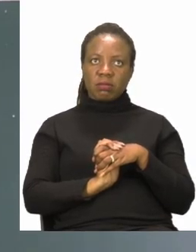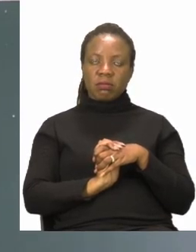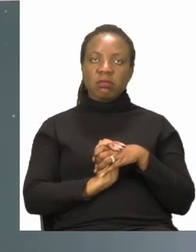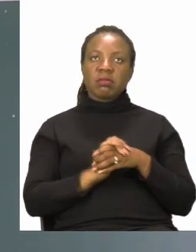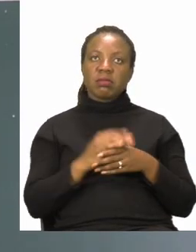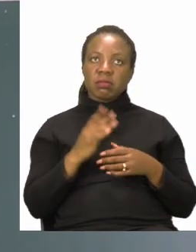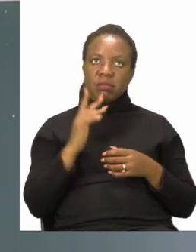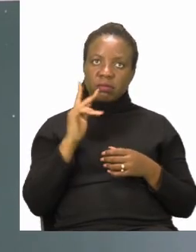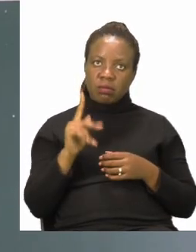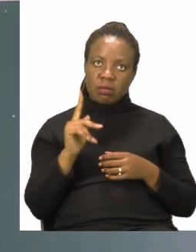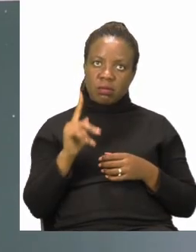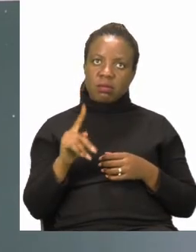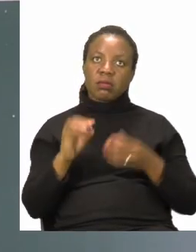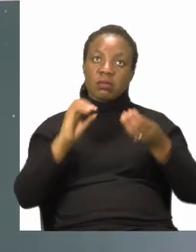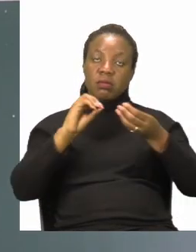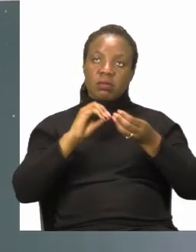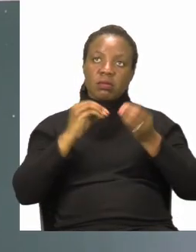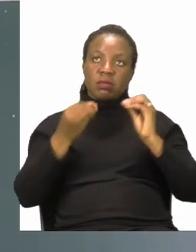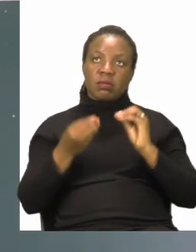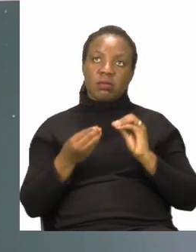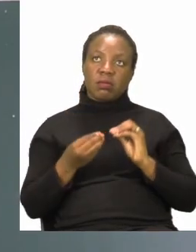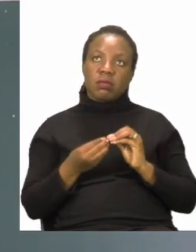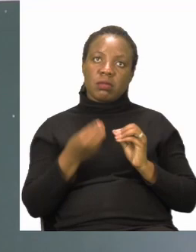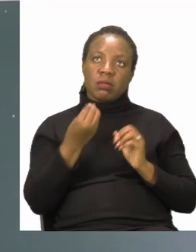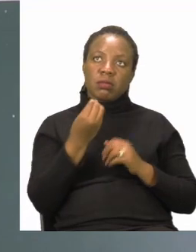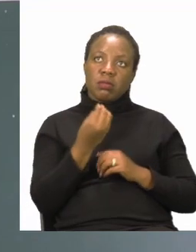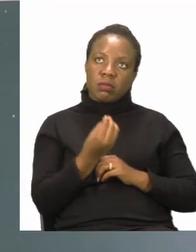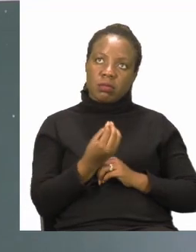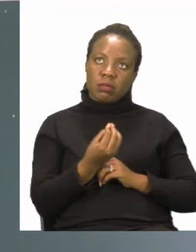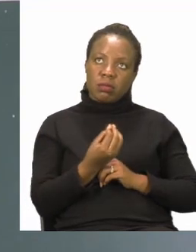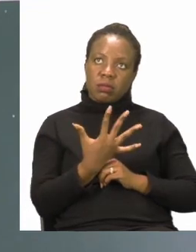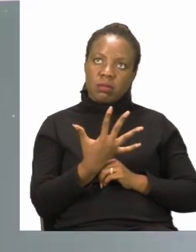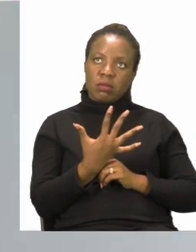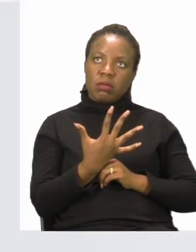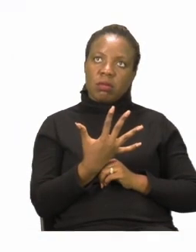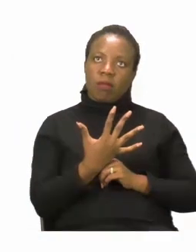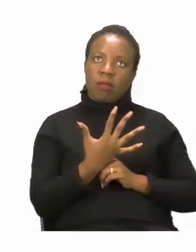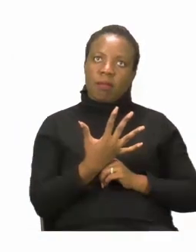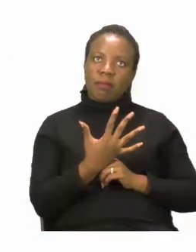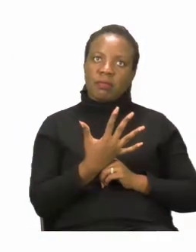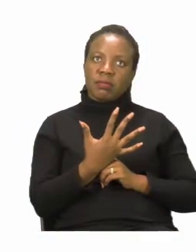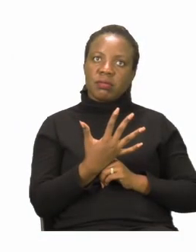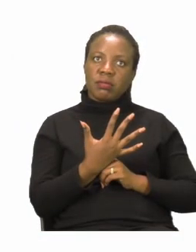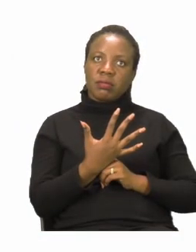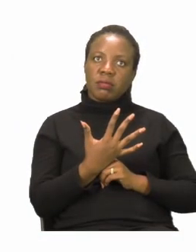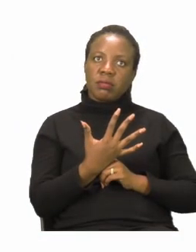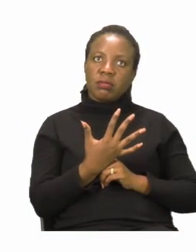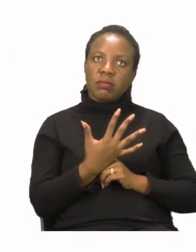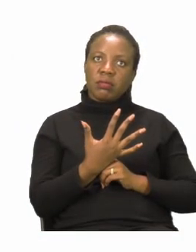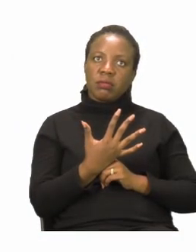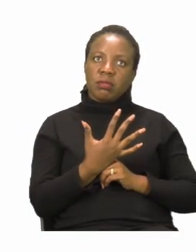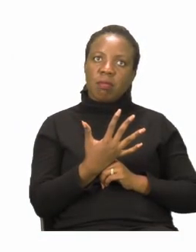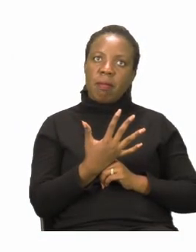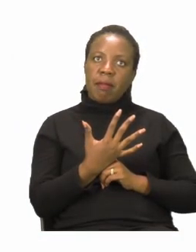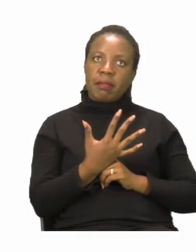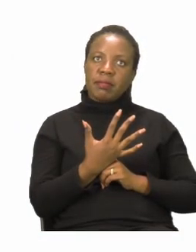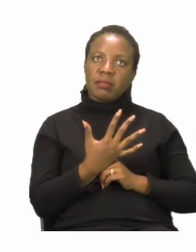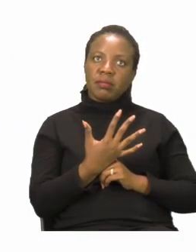quickly have a look at number 5. Let's quickly turn our booklets back to page